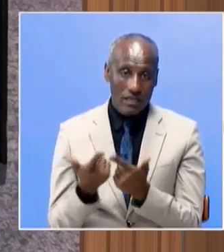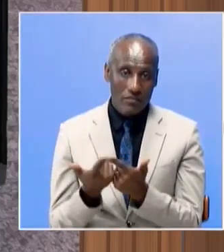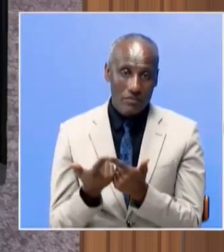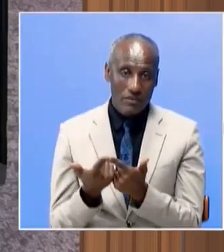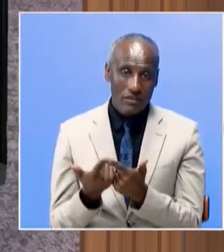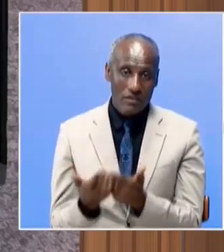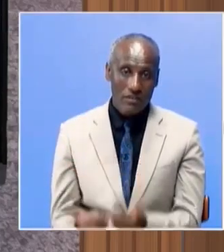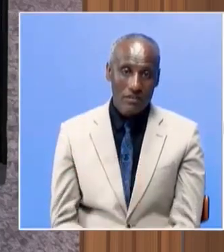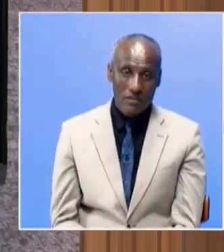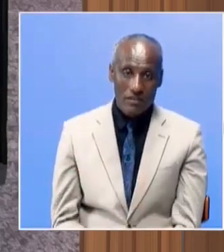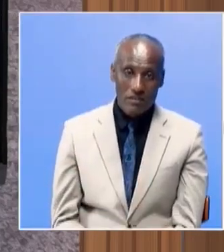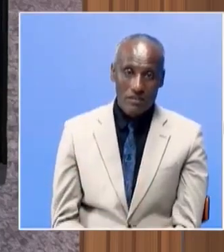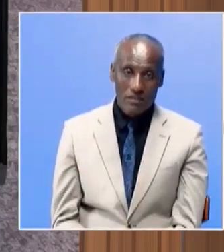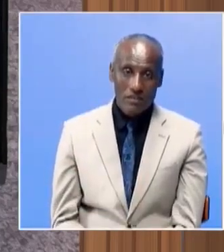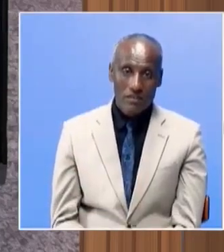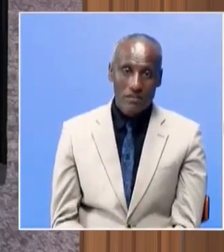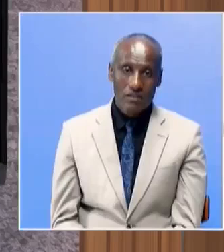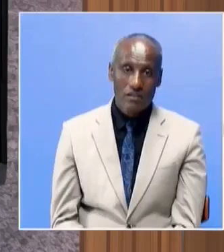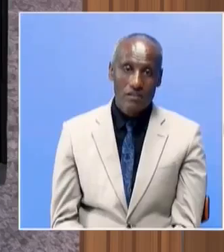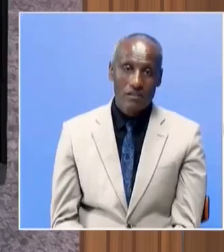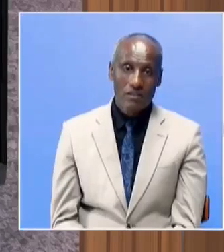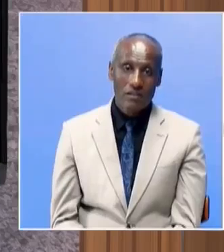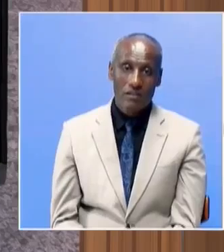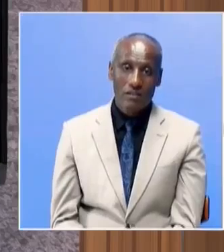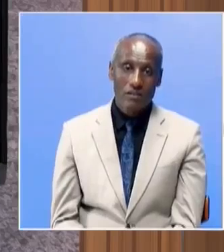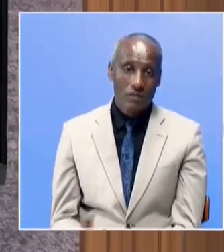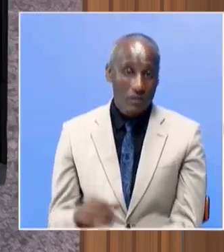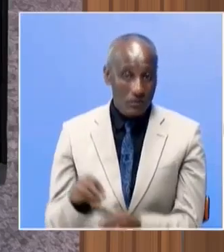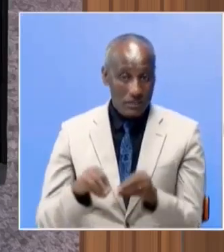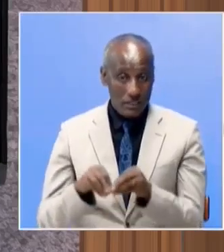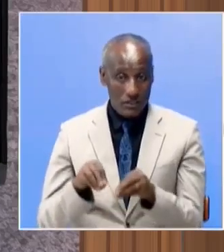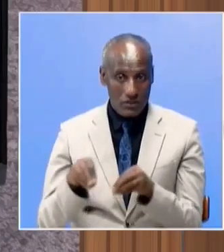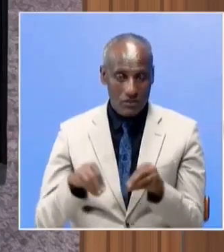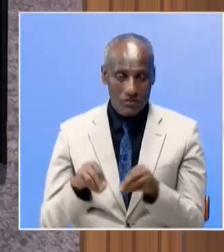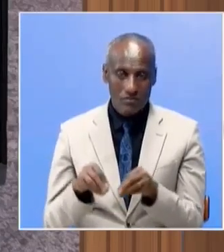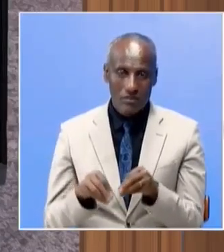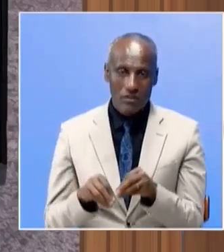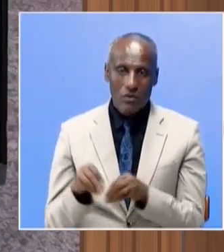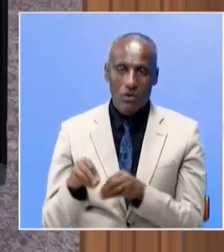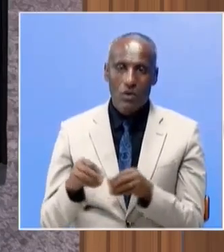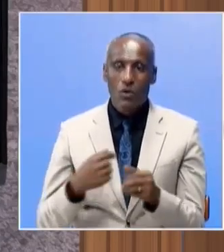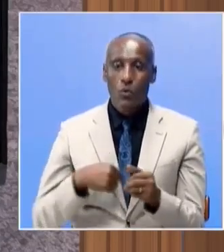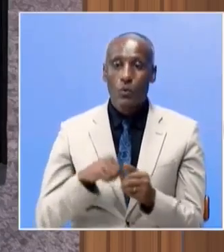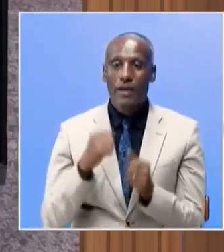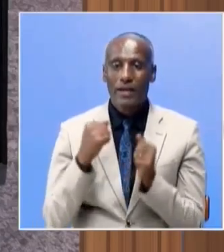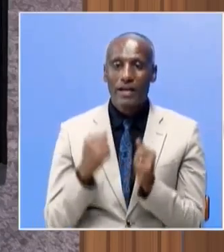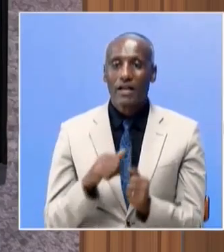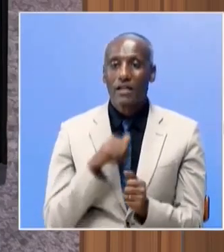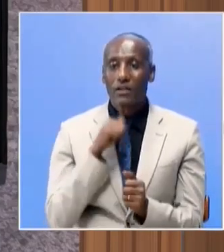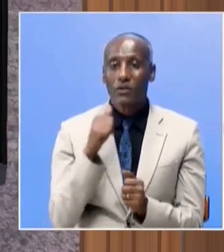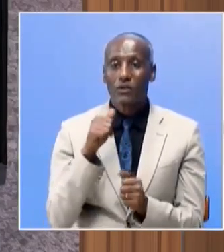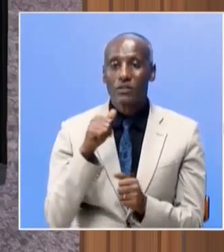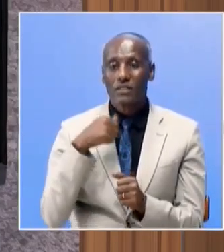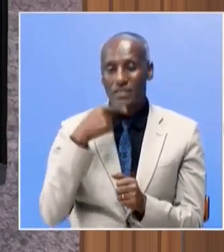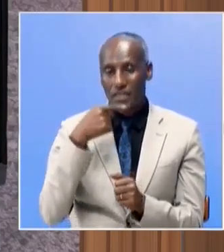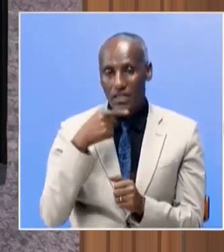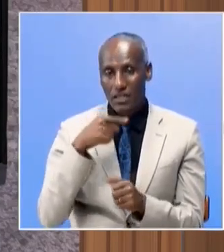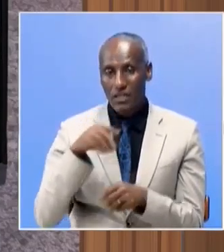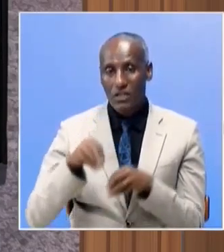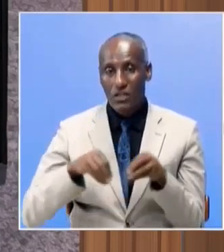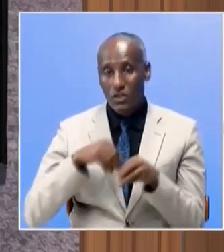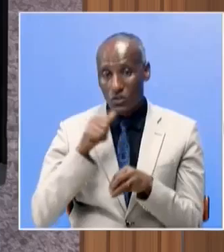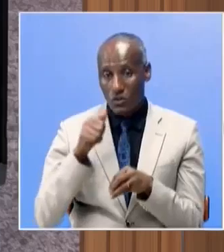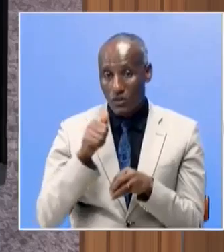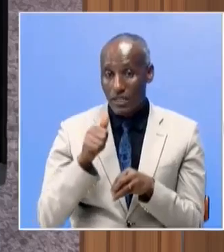If we were talking about past, can we say do? We cannot say do because do is just about